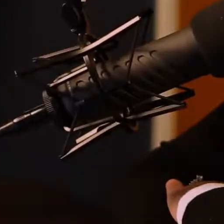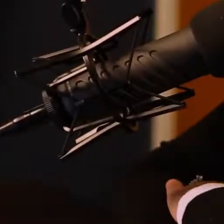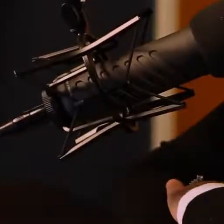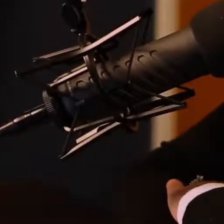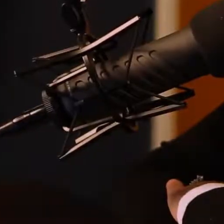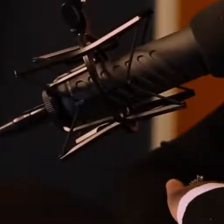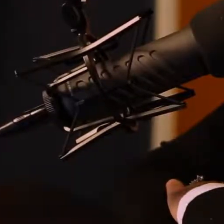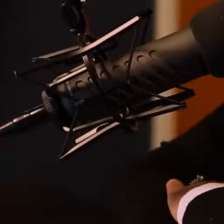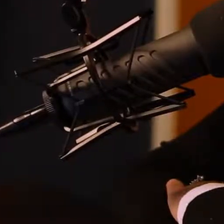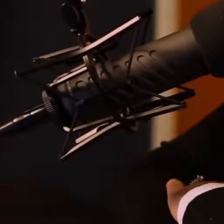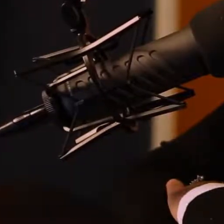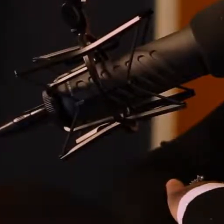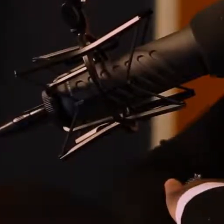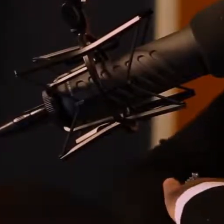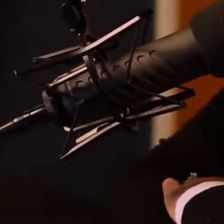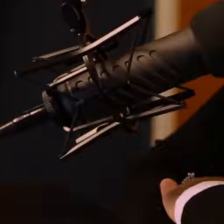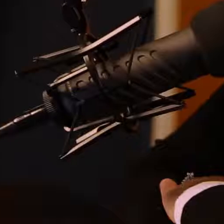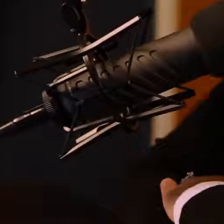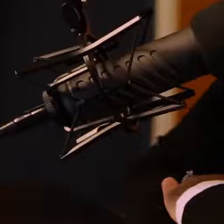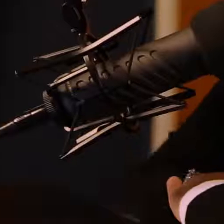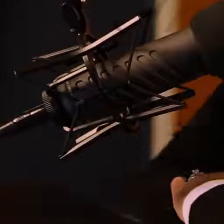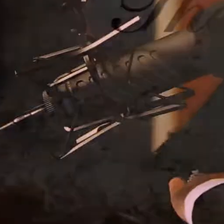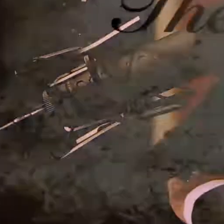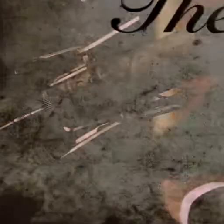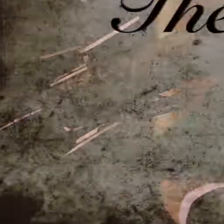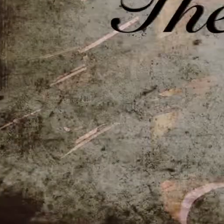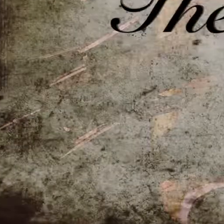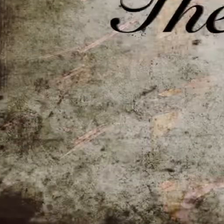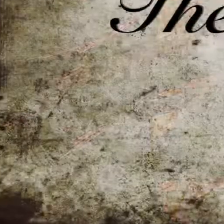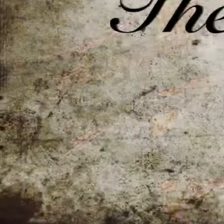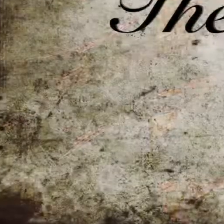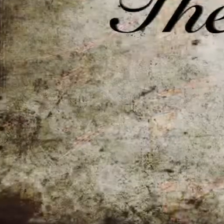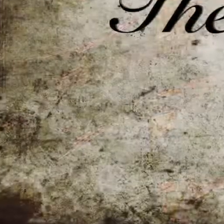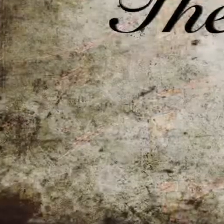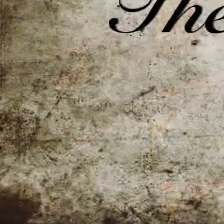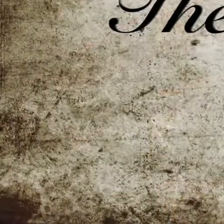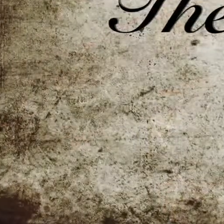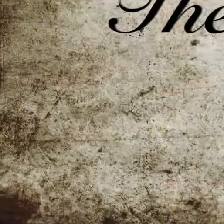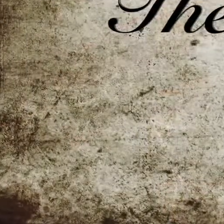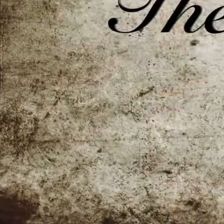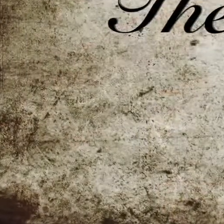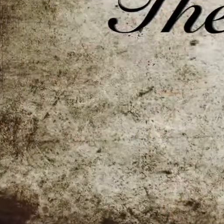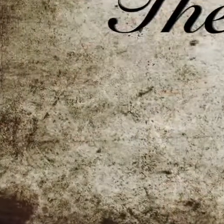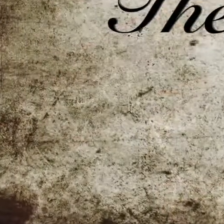there's no other way. I love you.